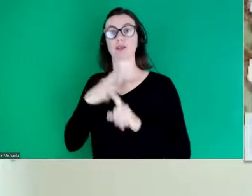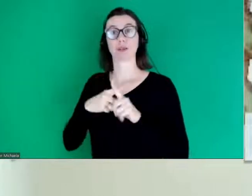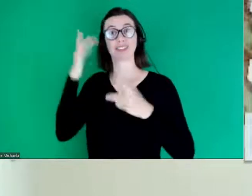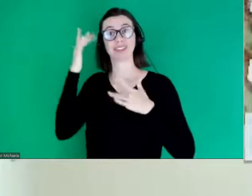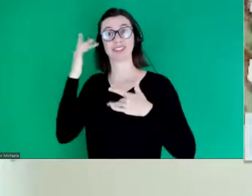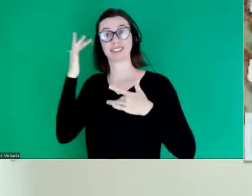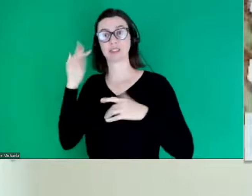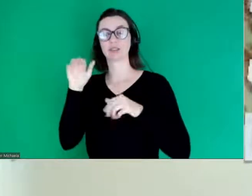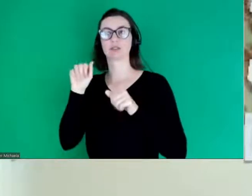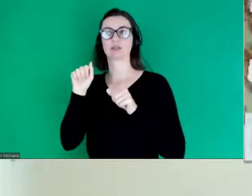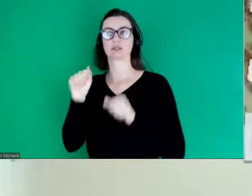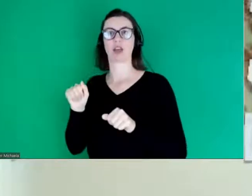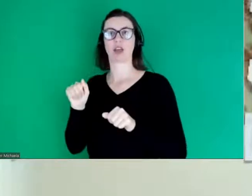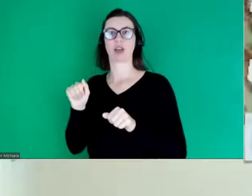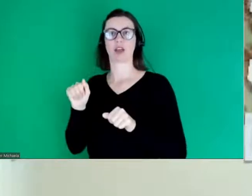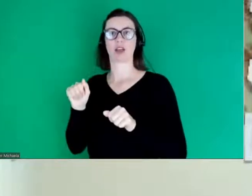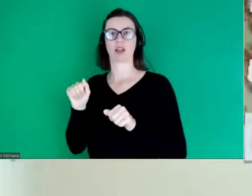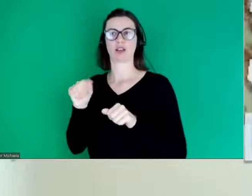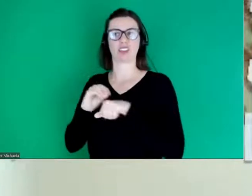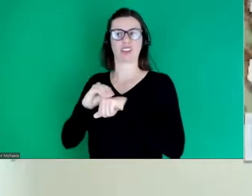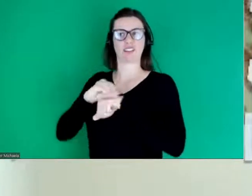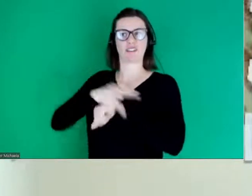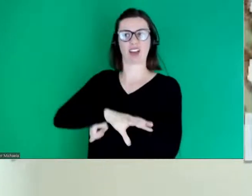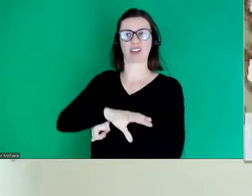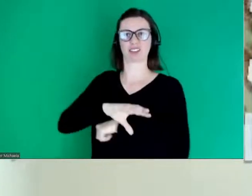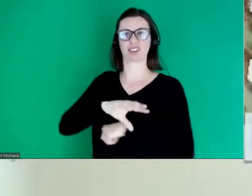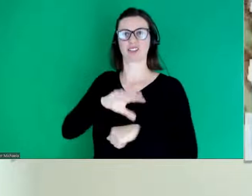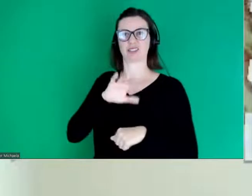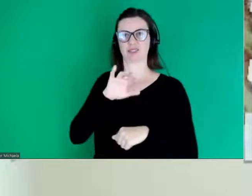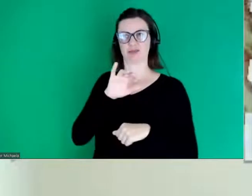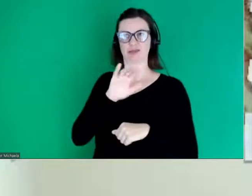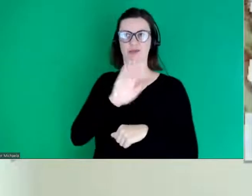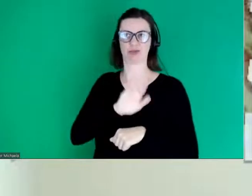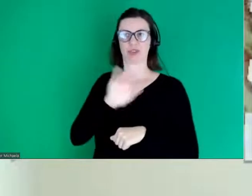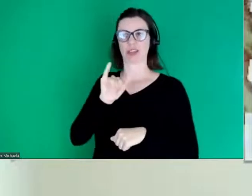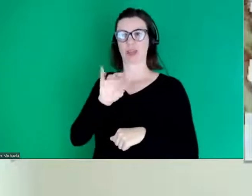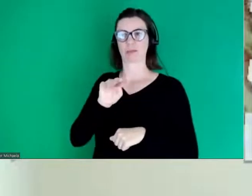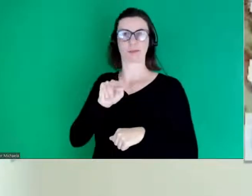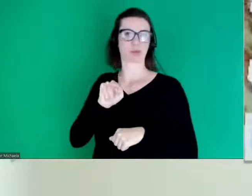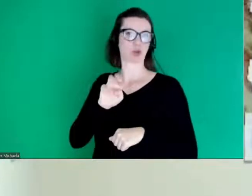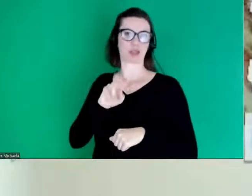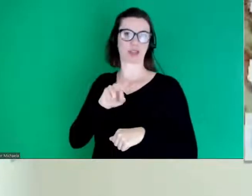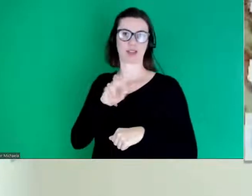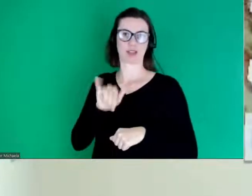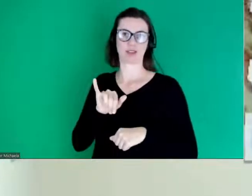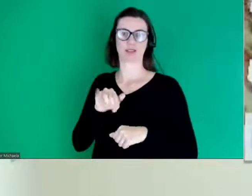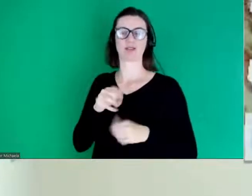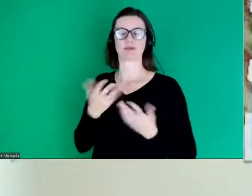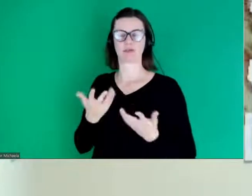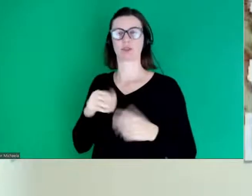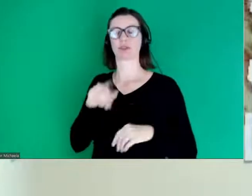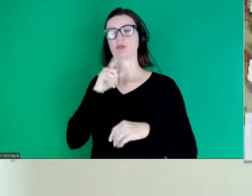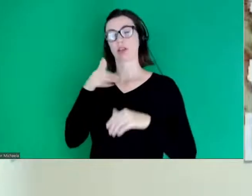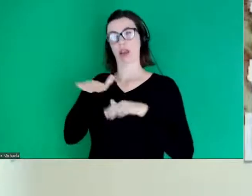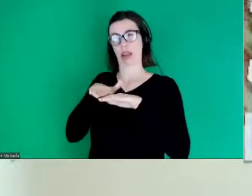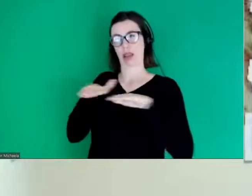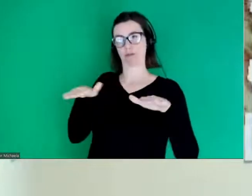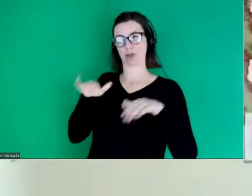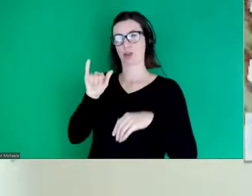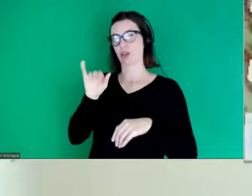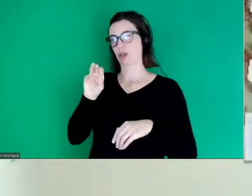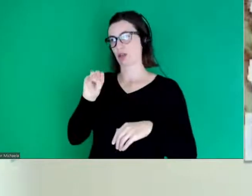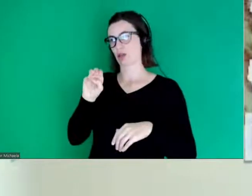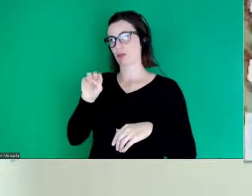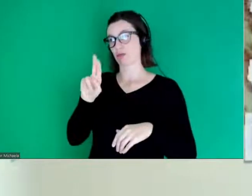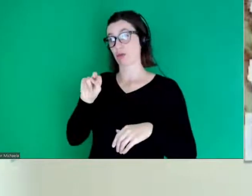affect the amount of immunity from the infection. So the level of immunity after an infection